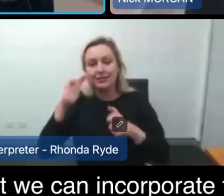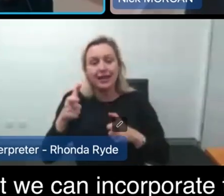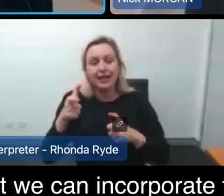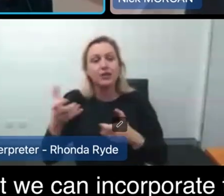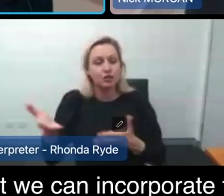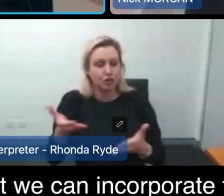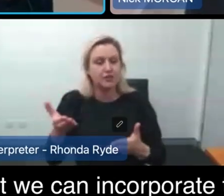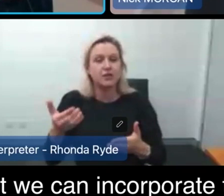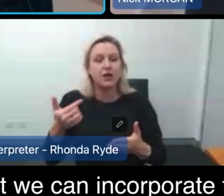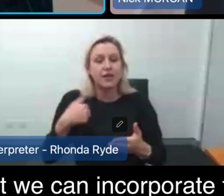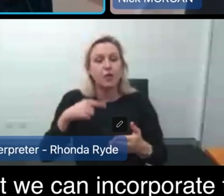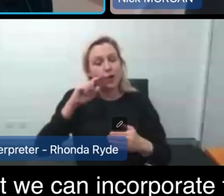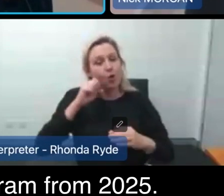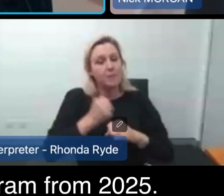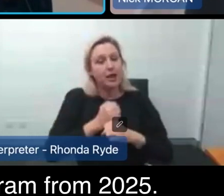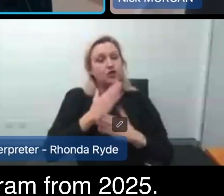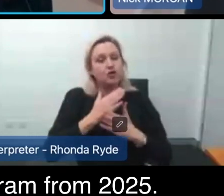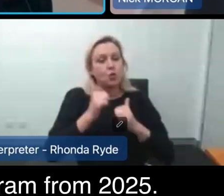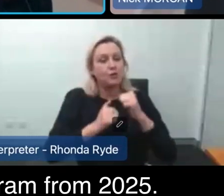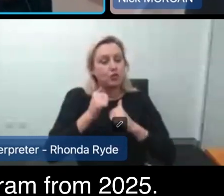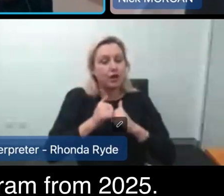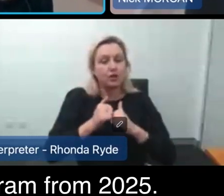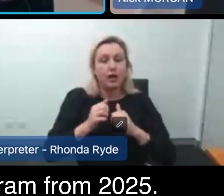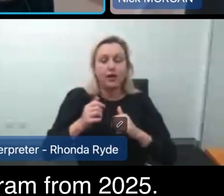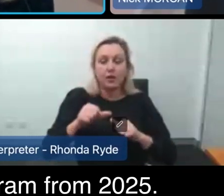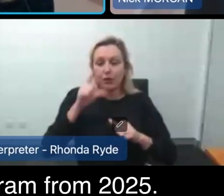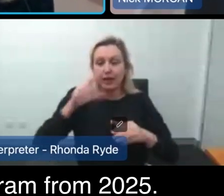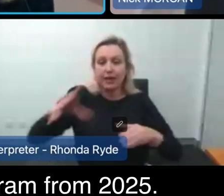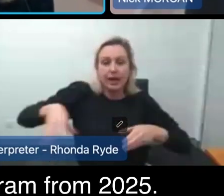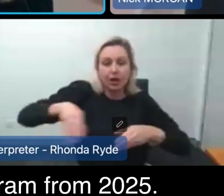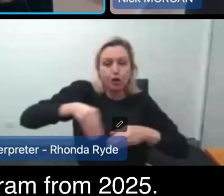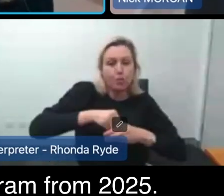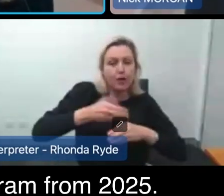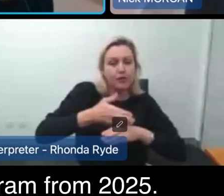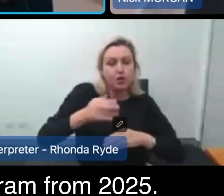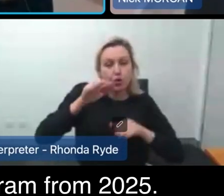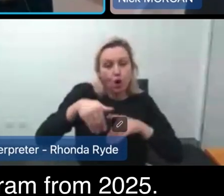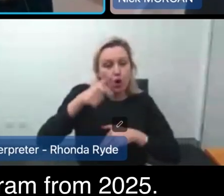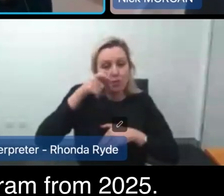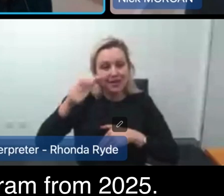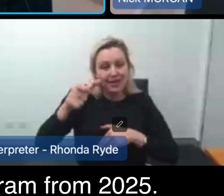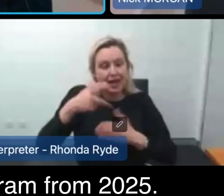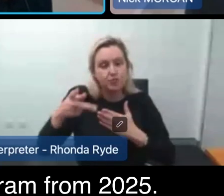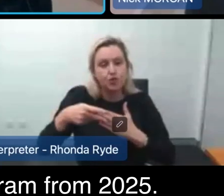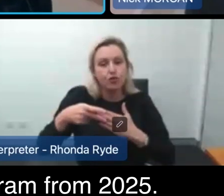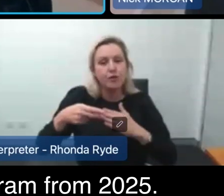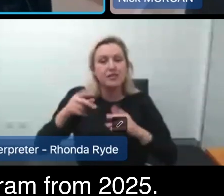in such a way that we can incorporate the new home care program from